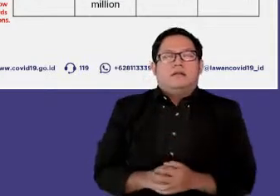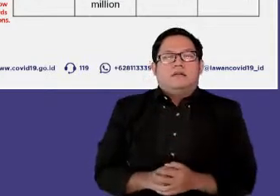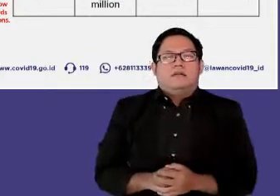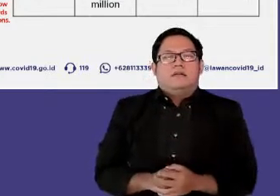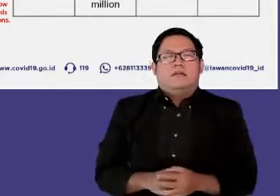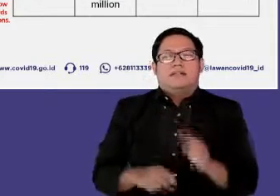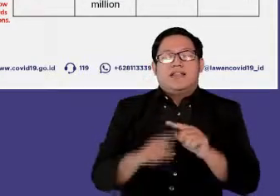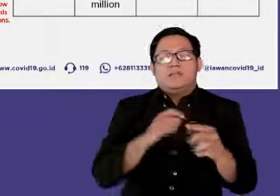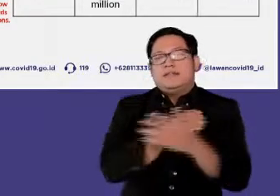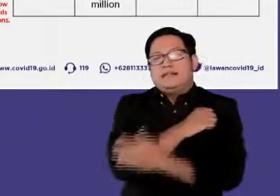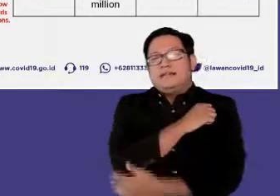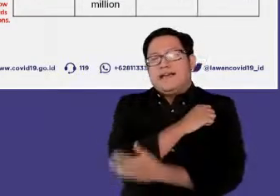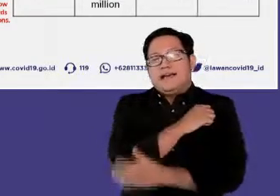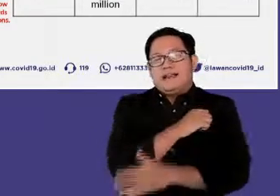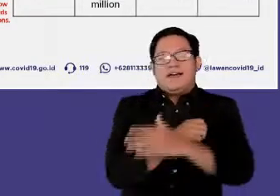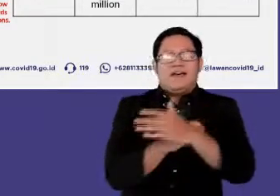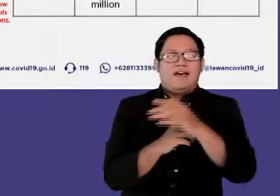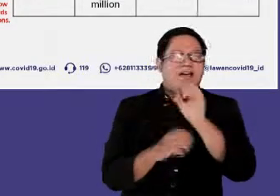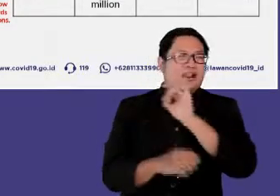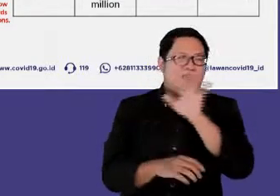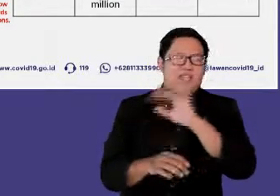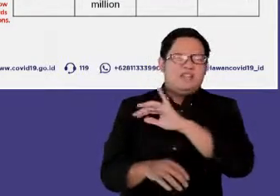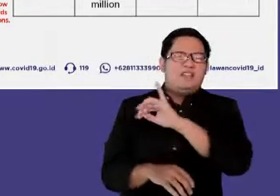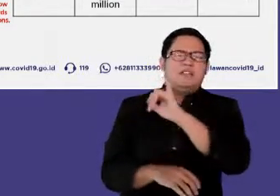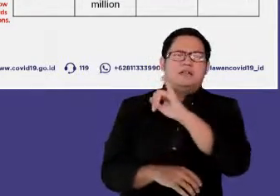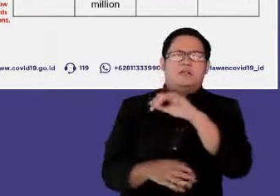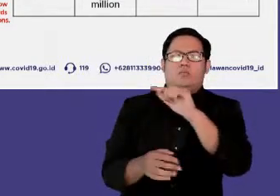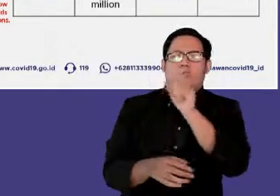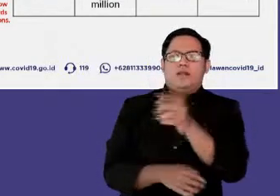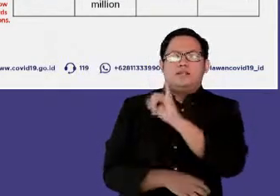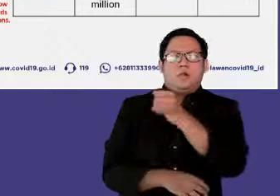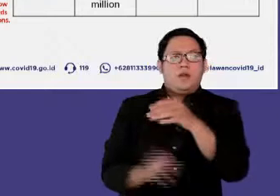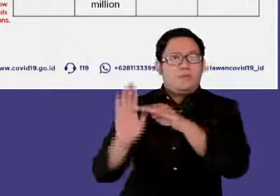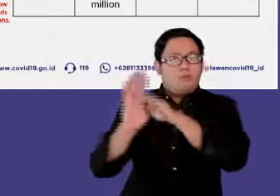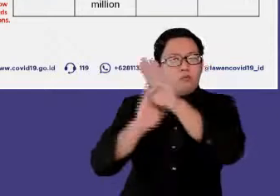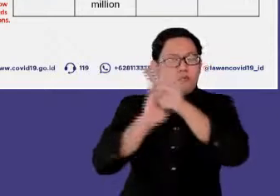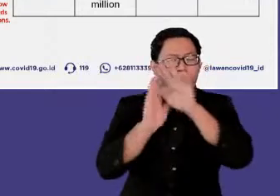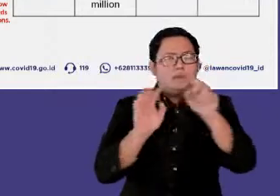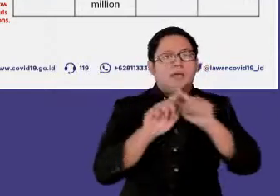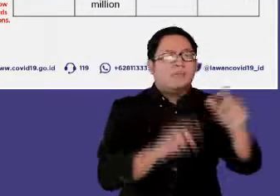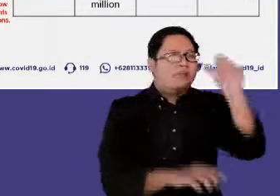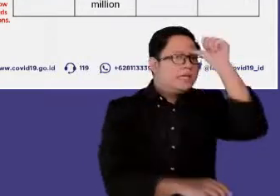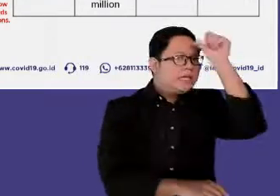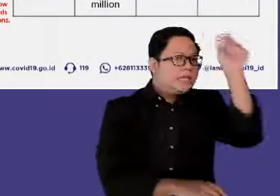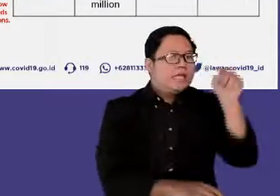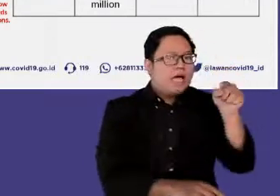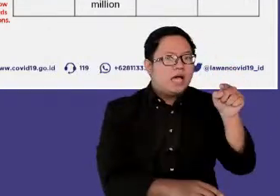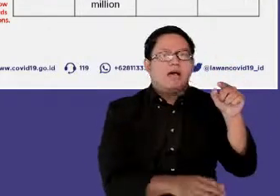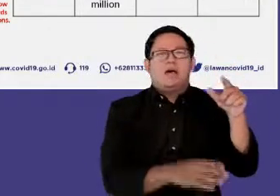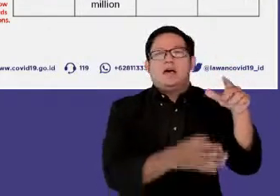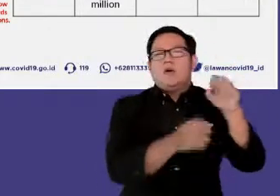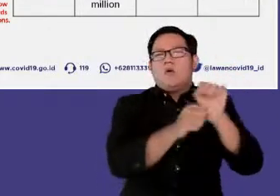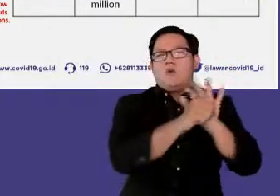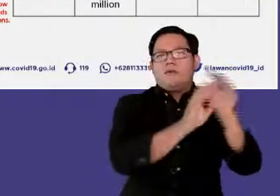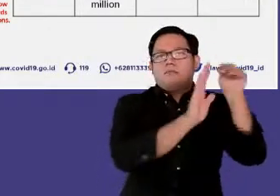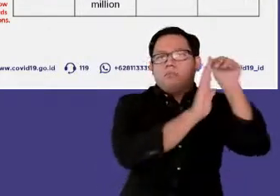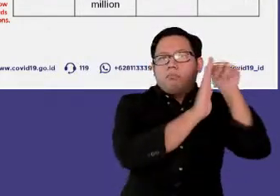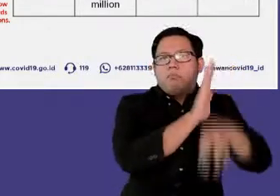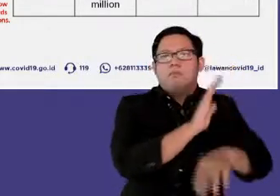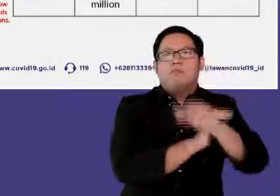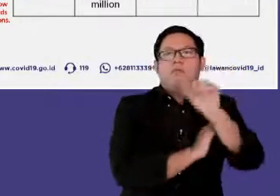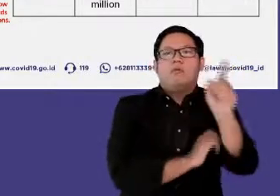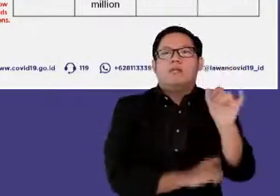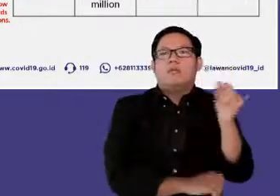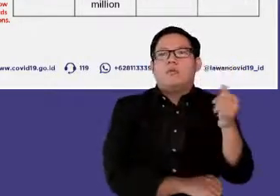spike in cases in January 2021, India actually experienced a decline in cases.